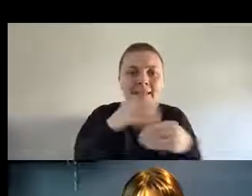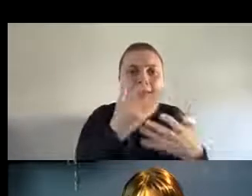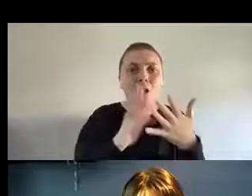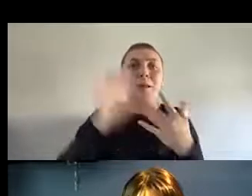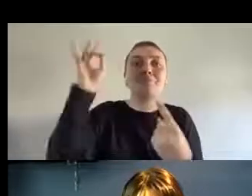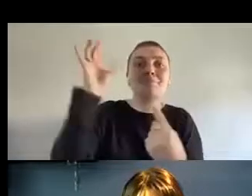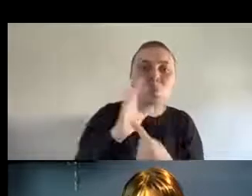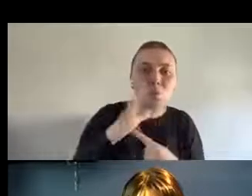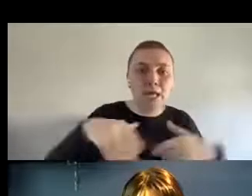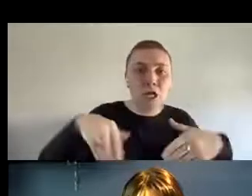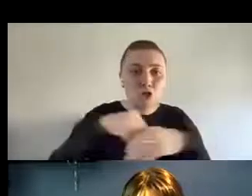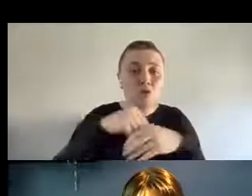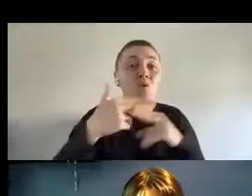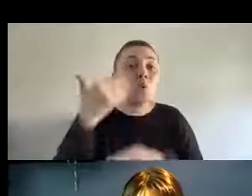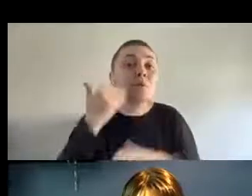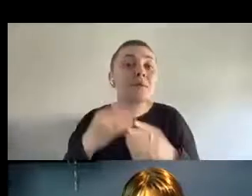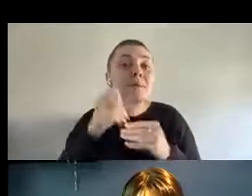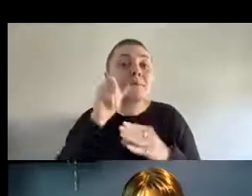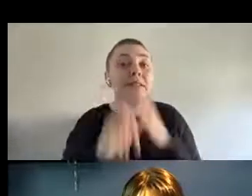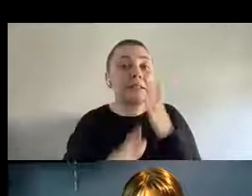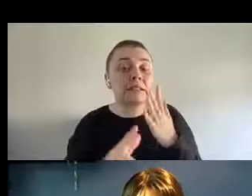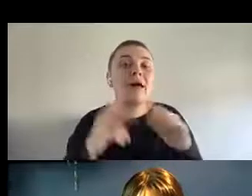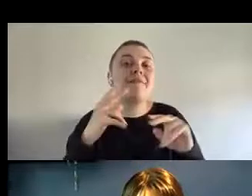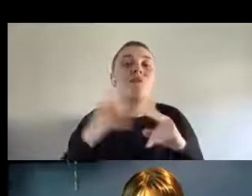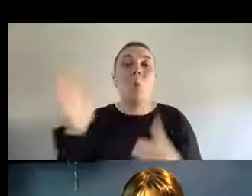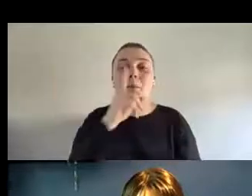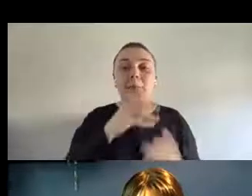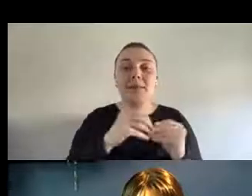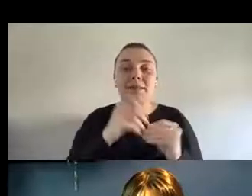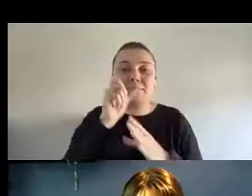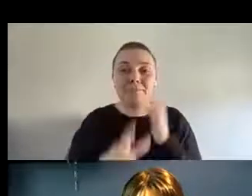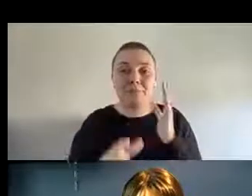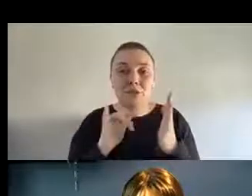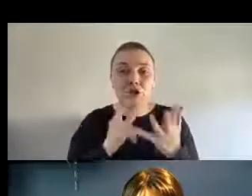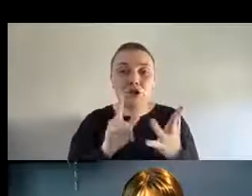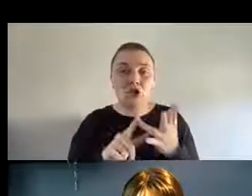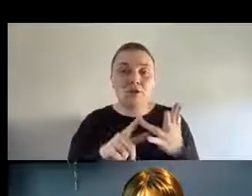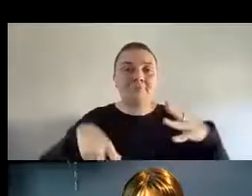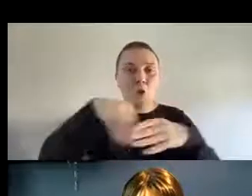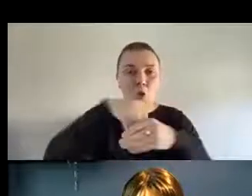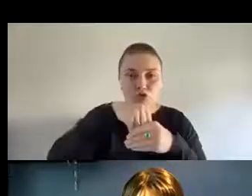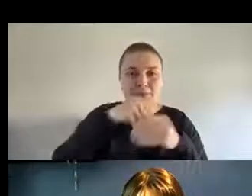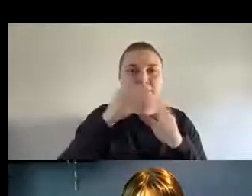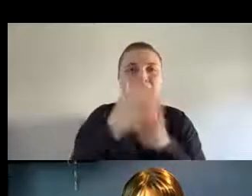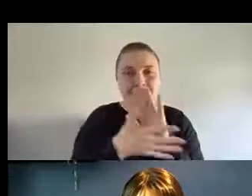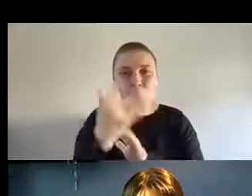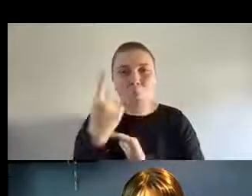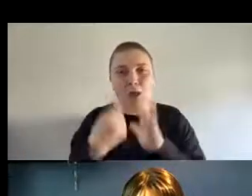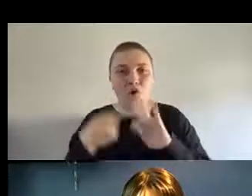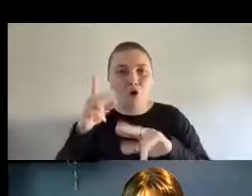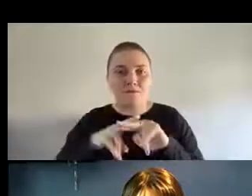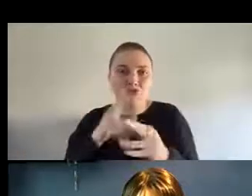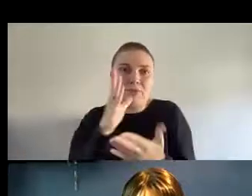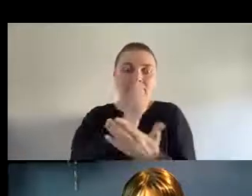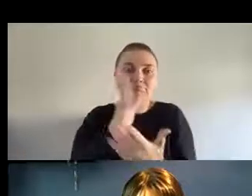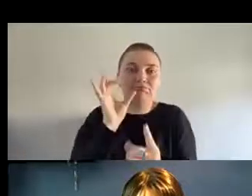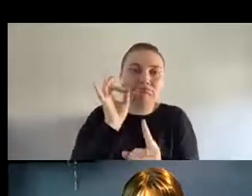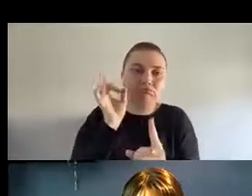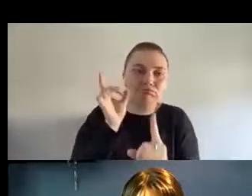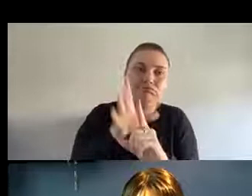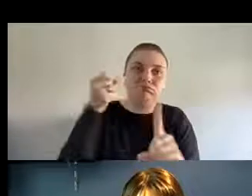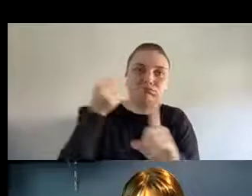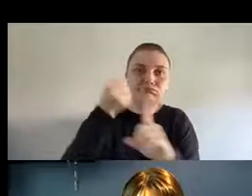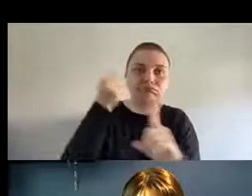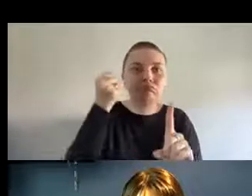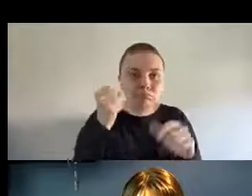is for women with disabilities and all people with disabilities. Inclusion being, of course, one of the really effective ways we can